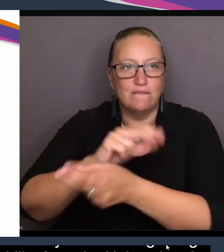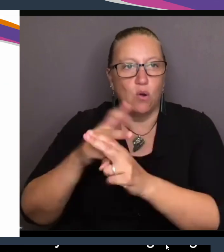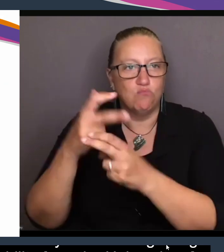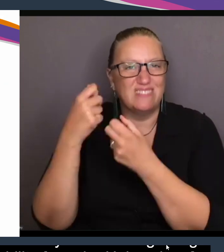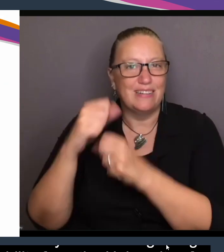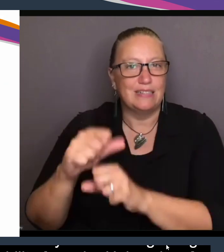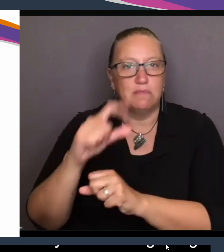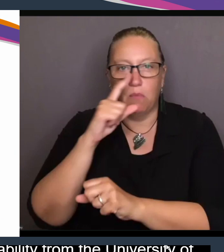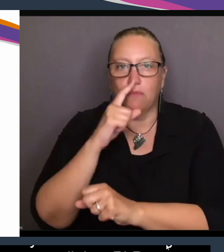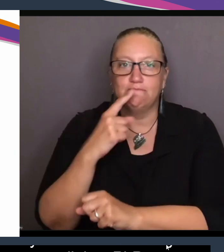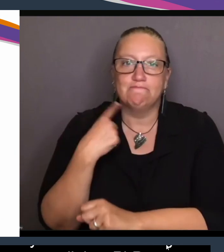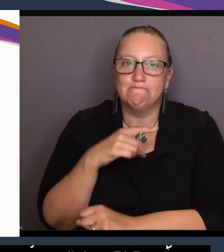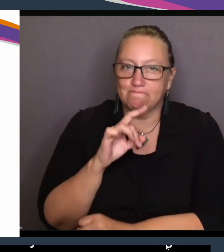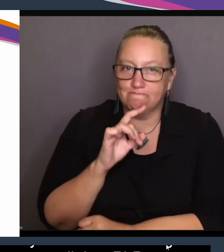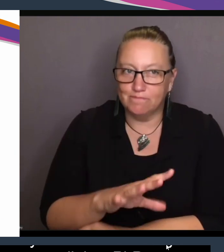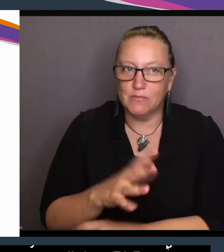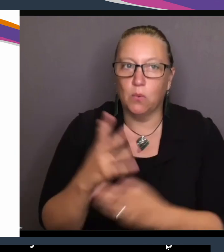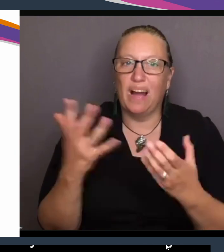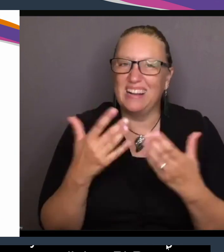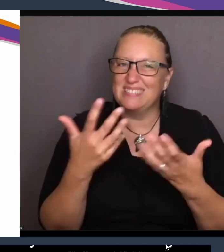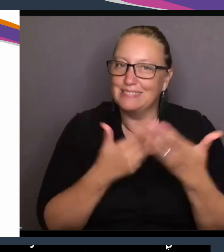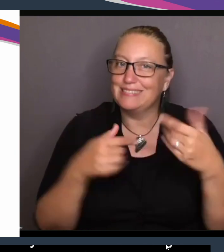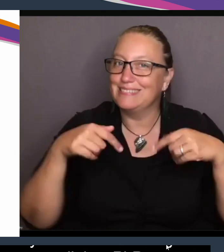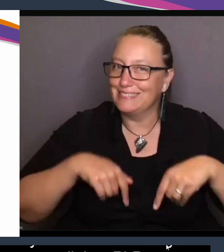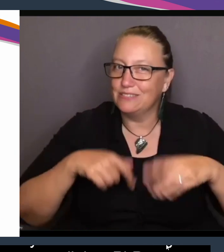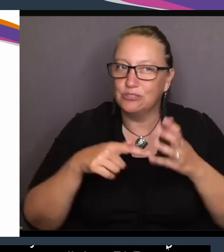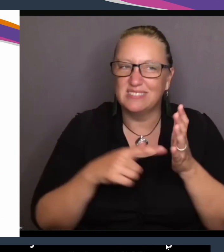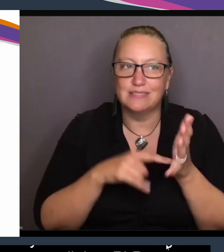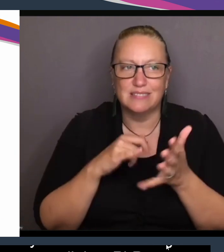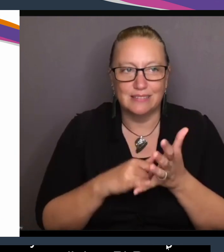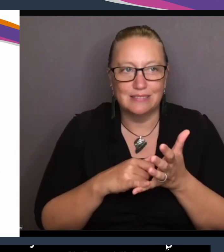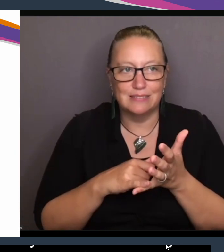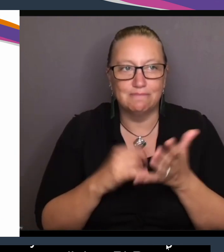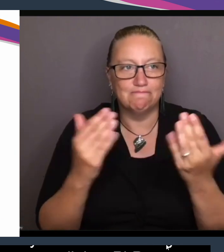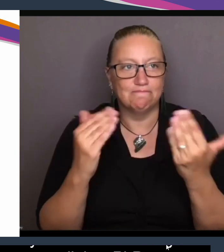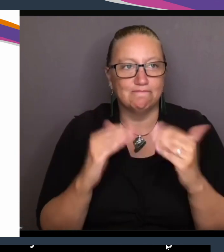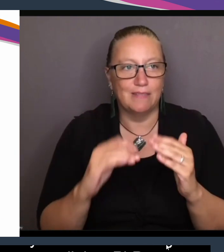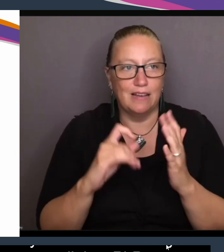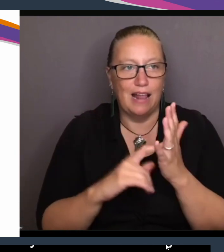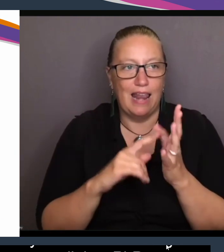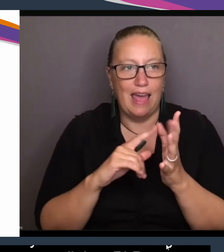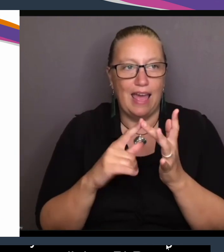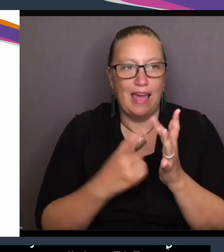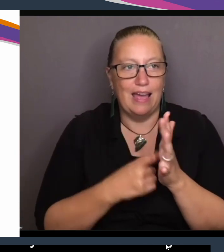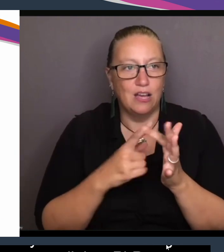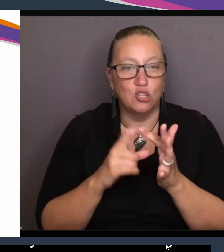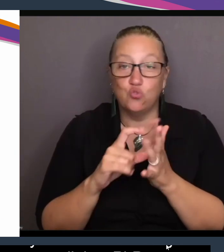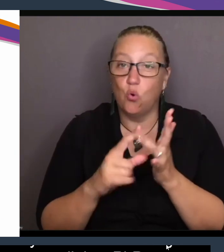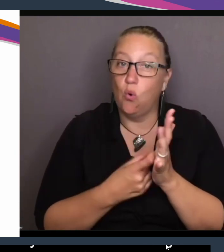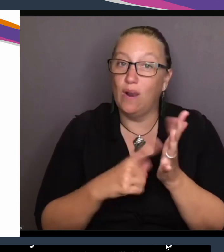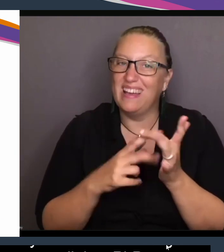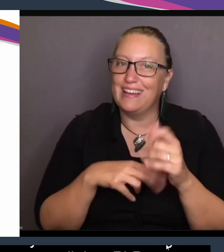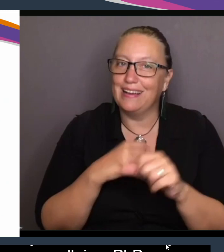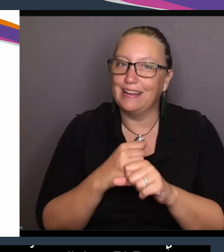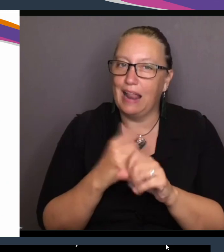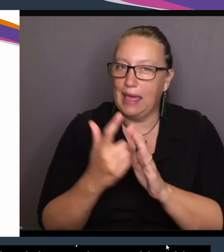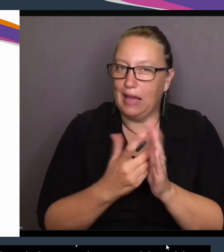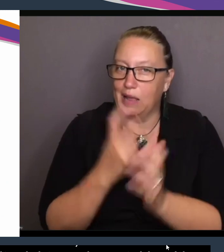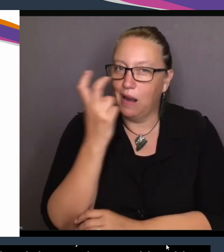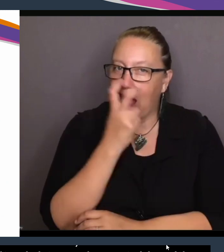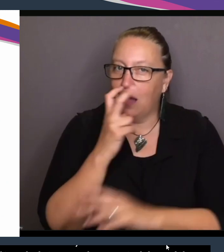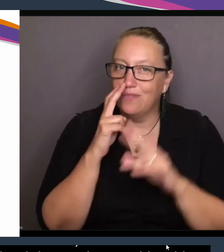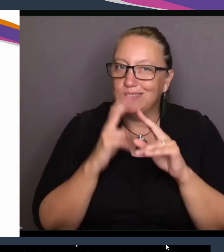suicide, at UTS here. Claire Dorling is a legally blind researcher developing strength-based